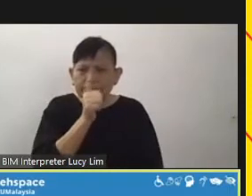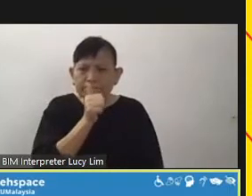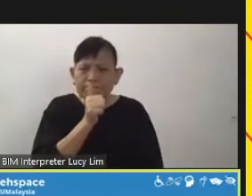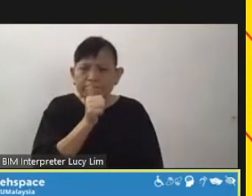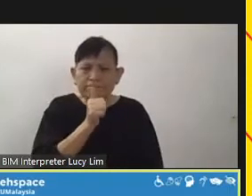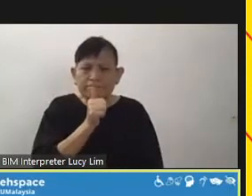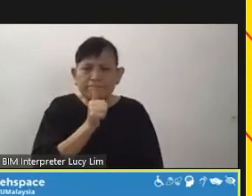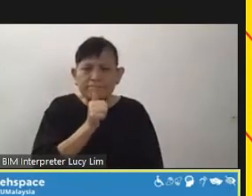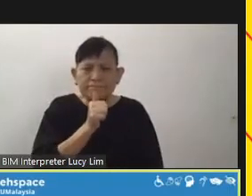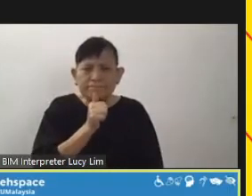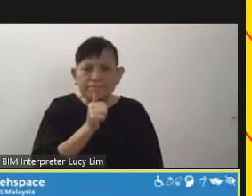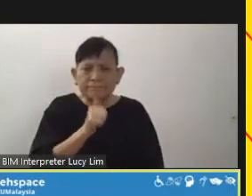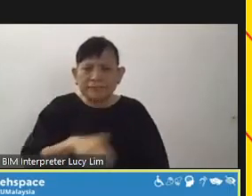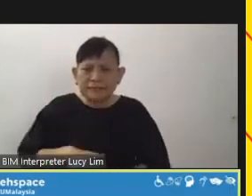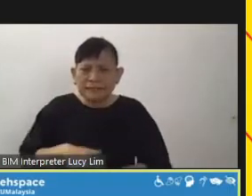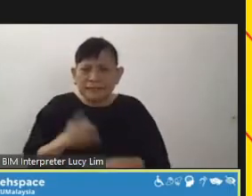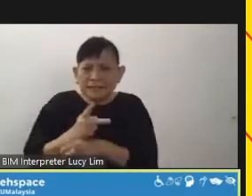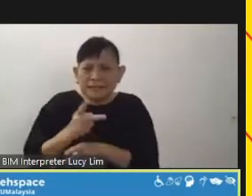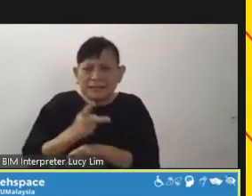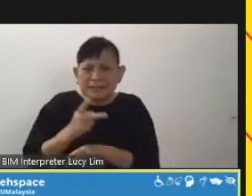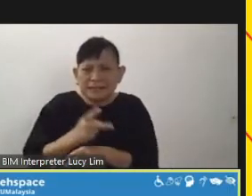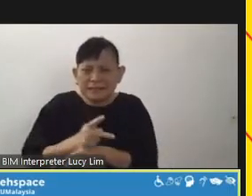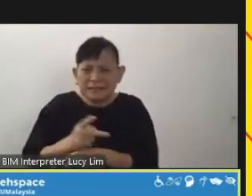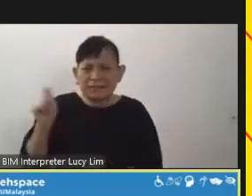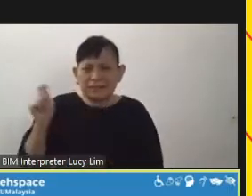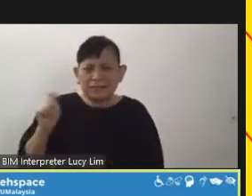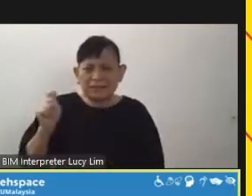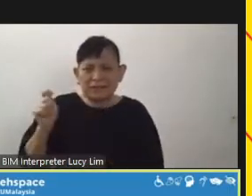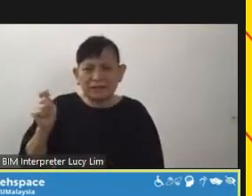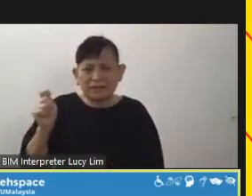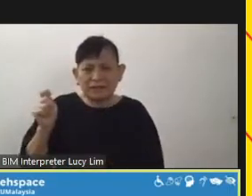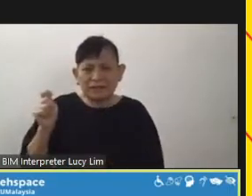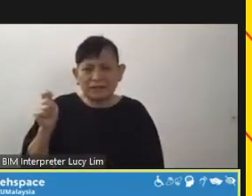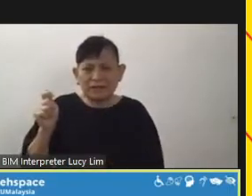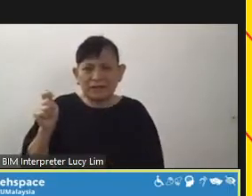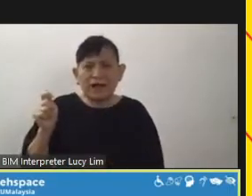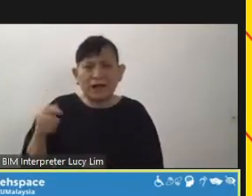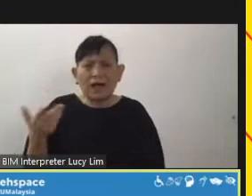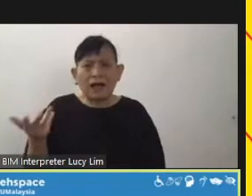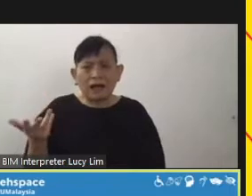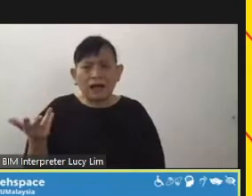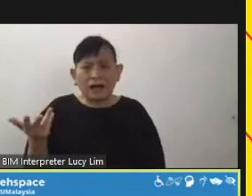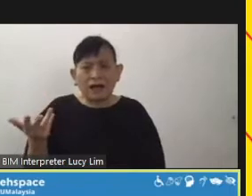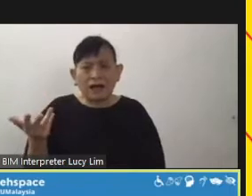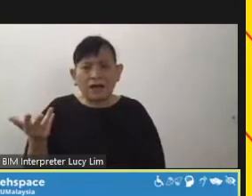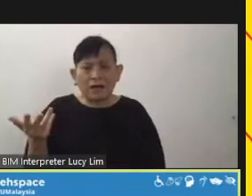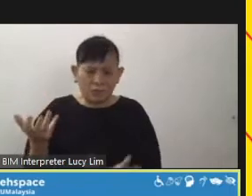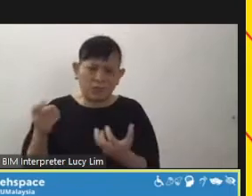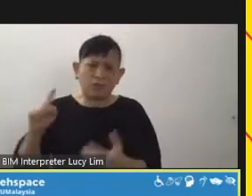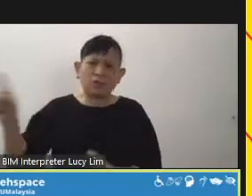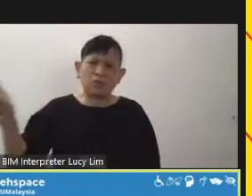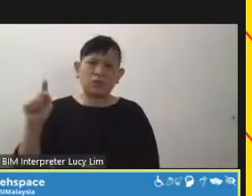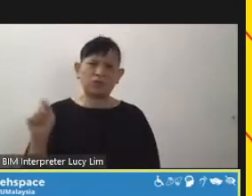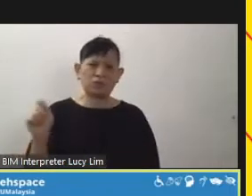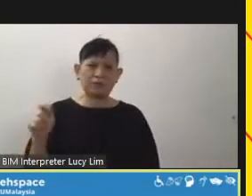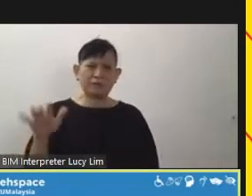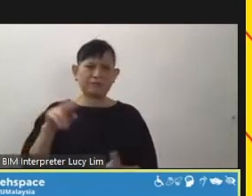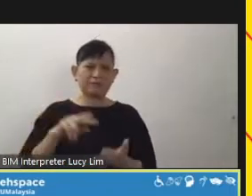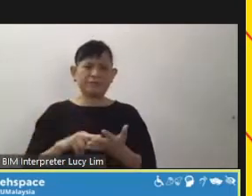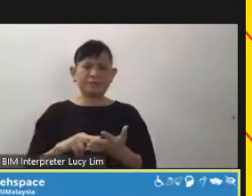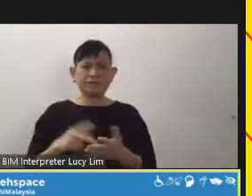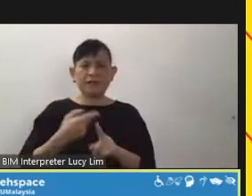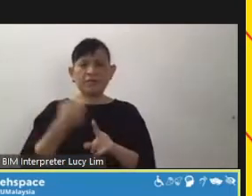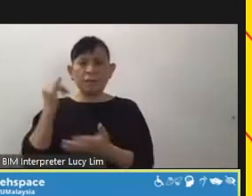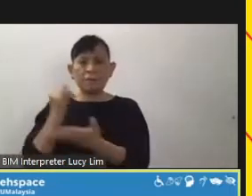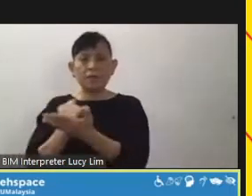urge to go to the toilet just to go to the toilet. Okay, next is exclusion from the insurance